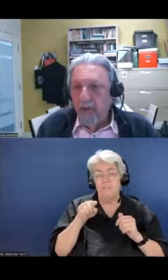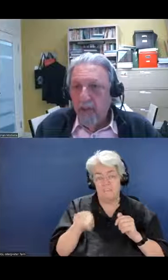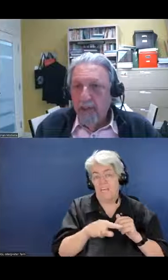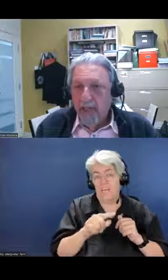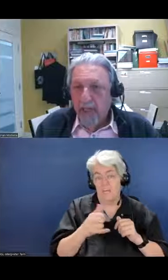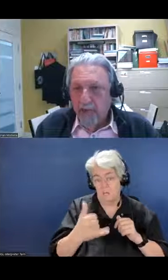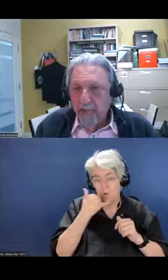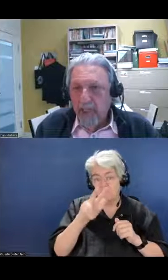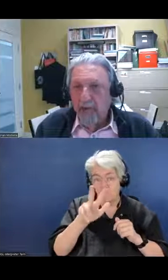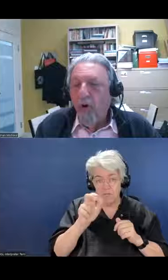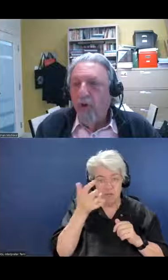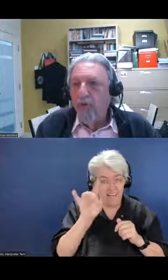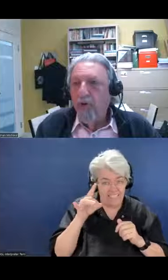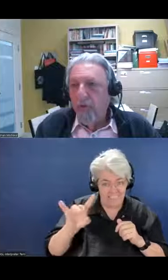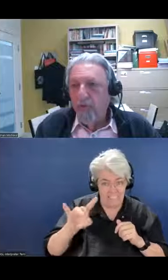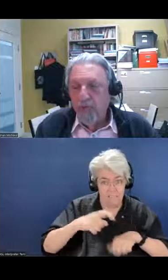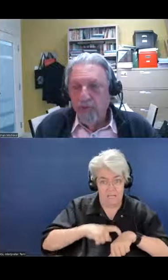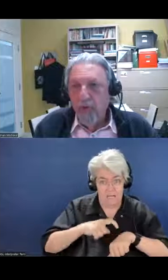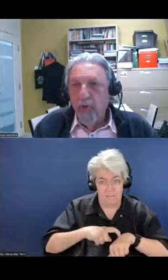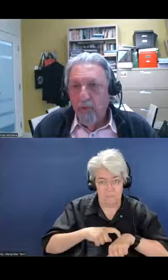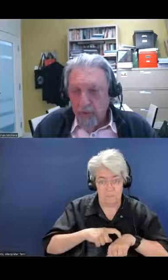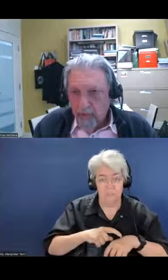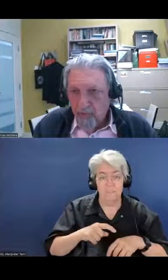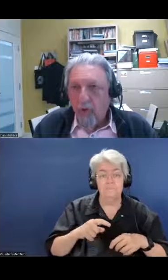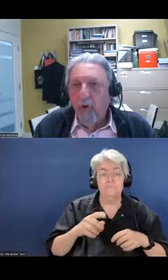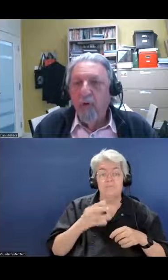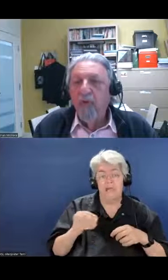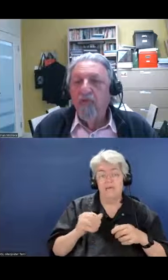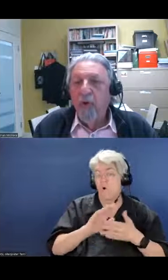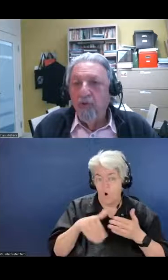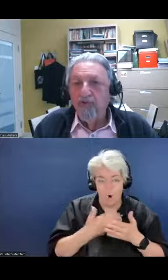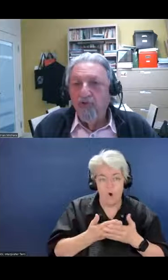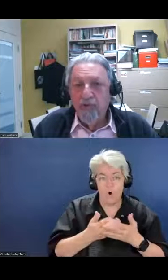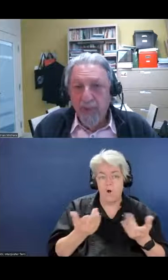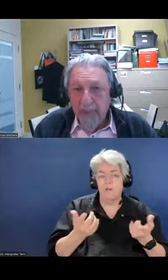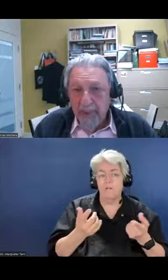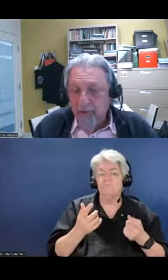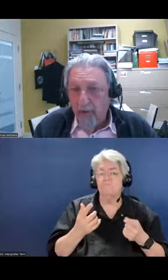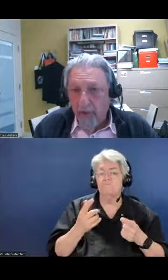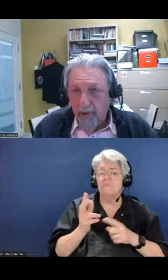318 times, and all the calls and these were all calls over 3 minutes long.